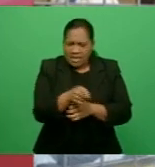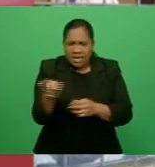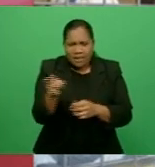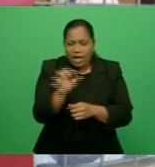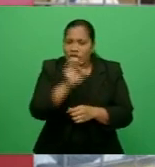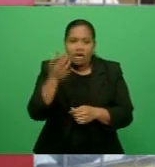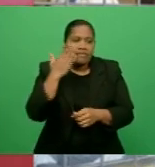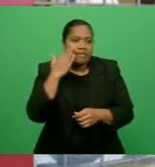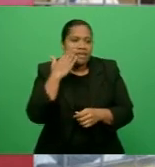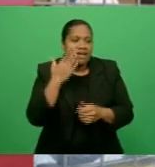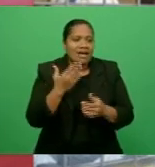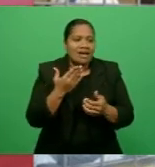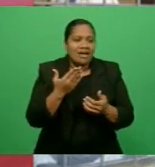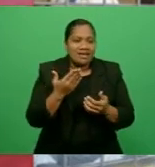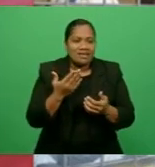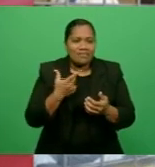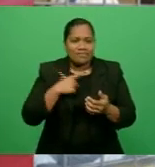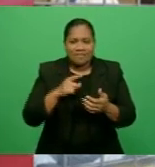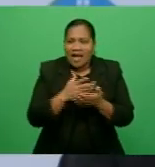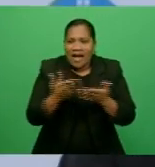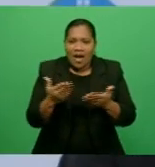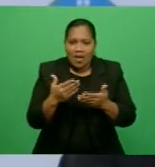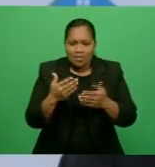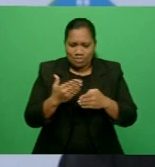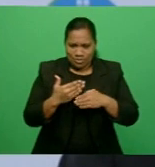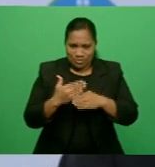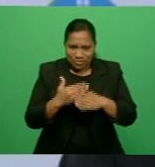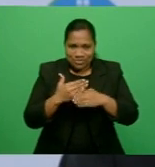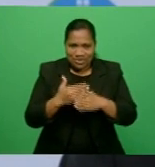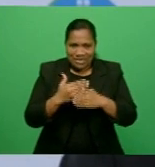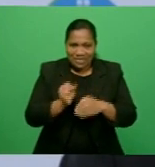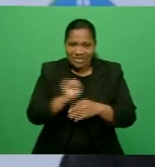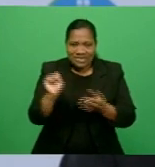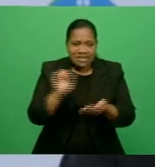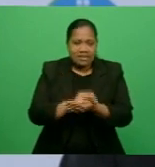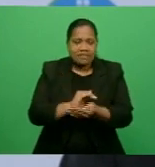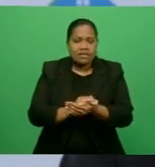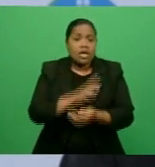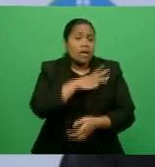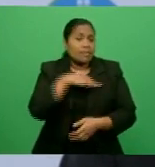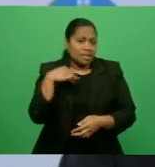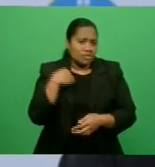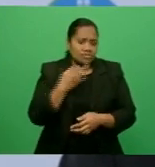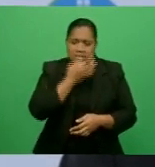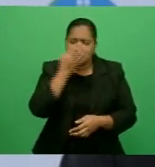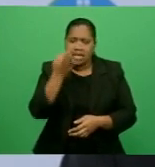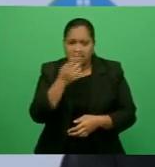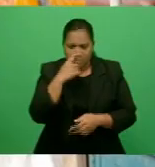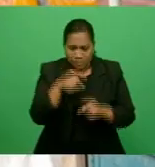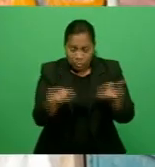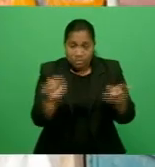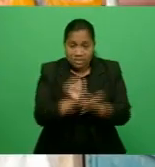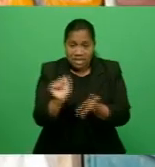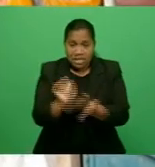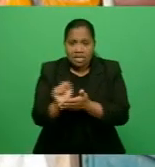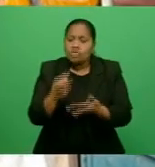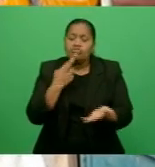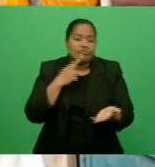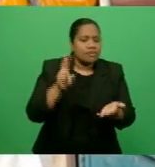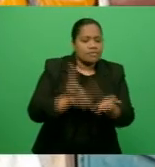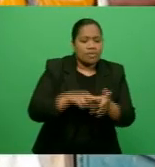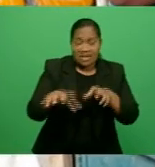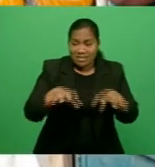of how to process their kava. The ministry is urging vendors to report any criminal activity happening near them to the